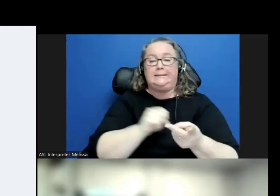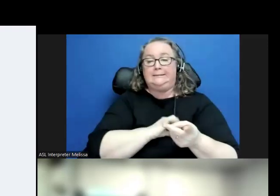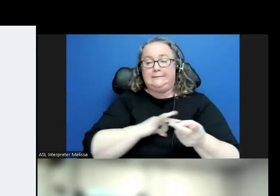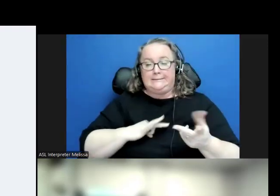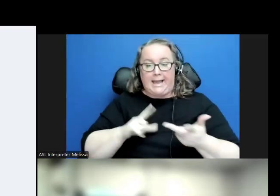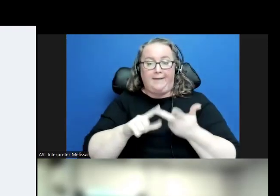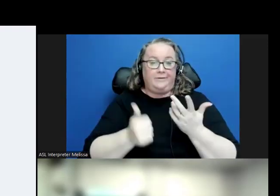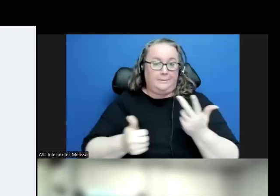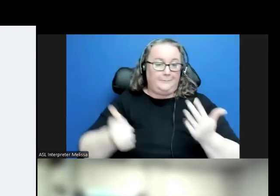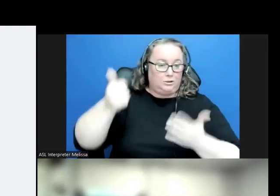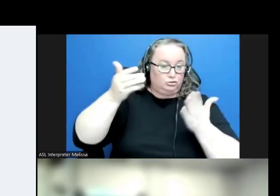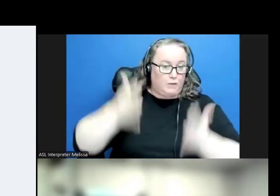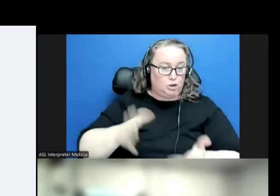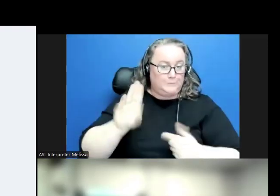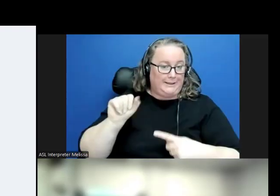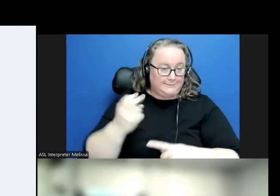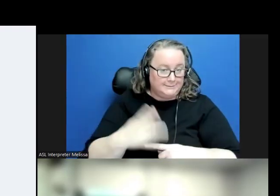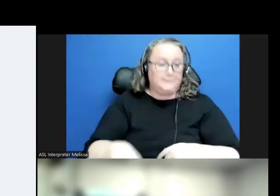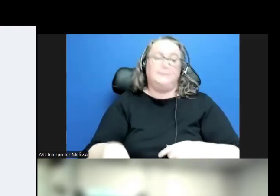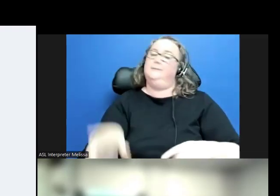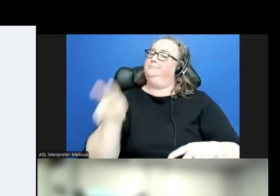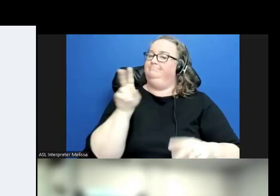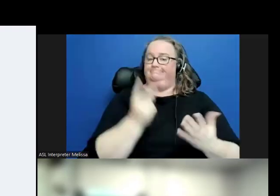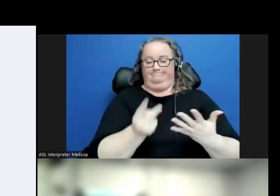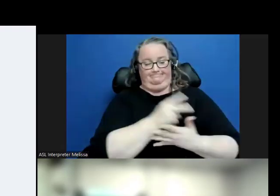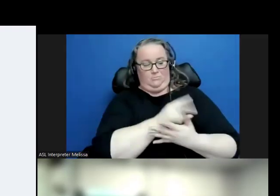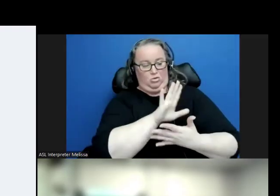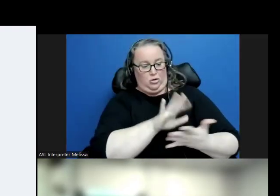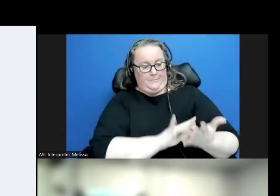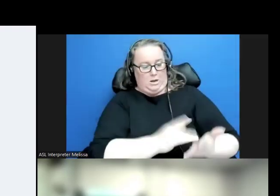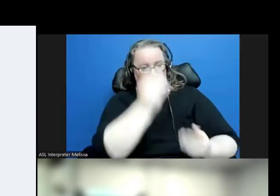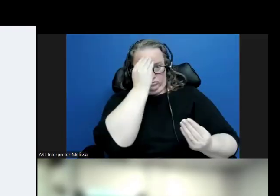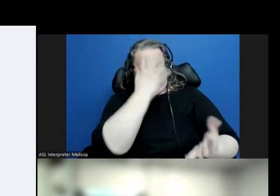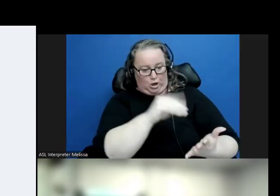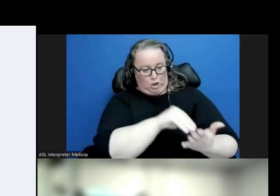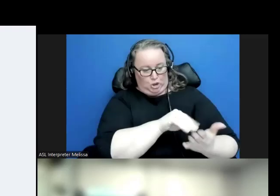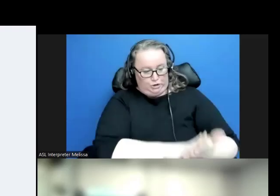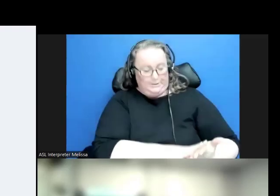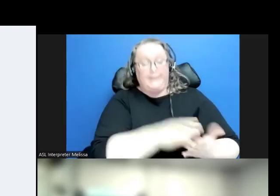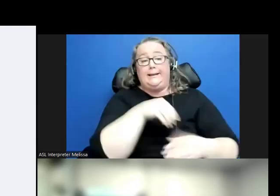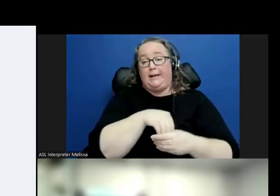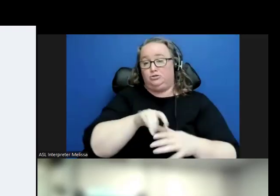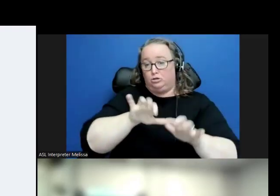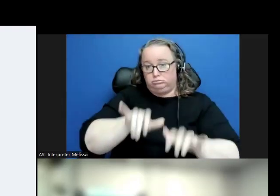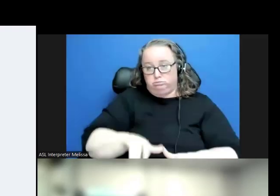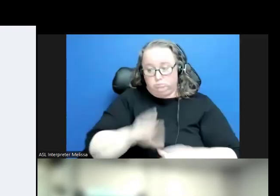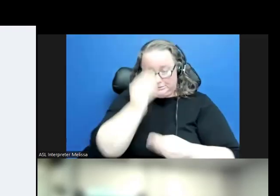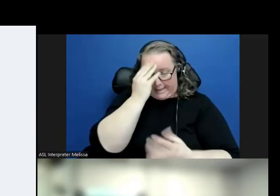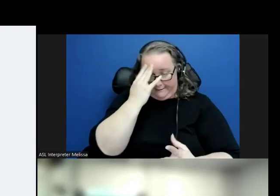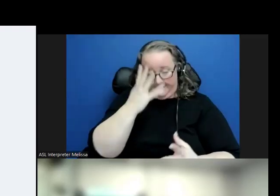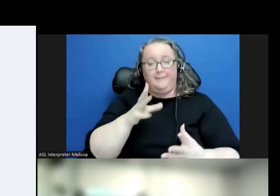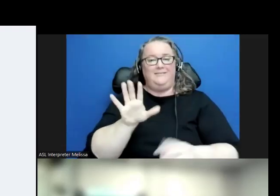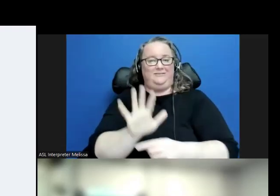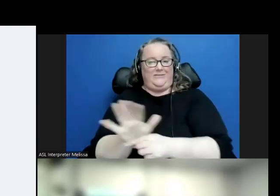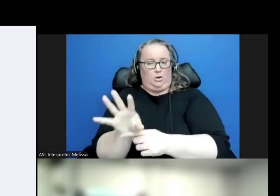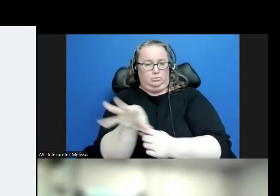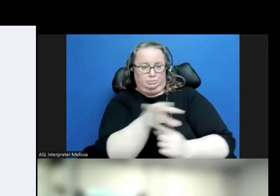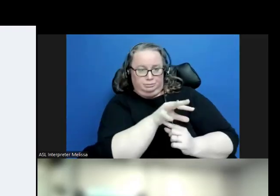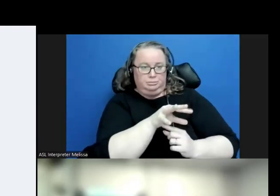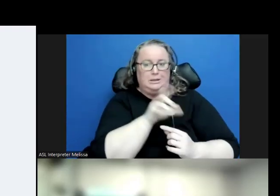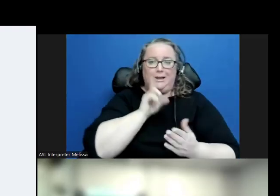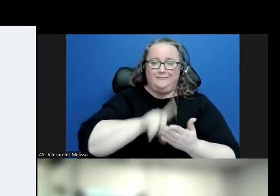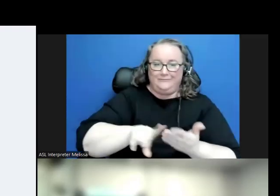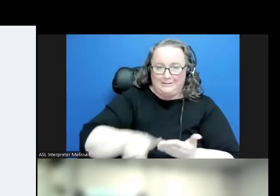administrators, review of medical records, internal data and reports and video footage,